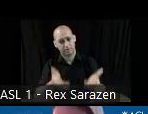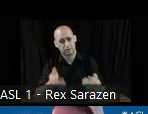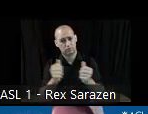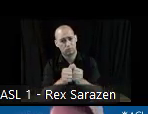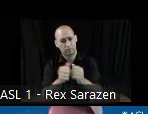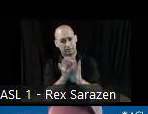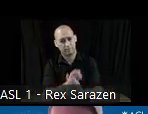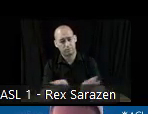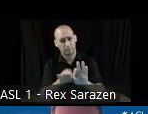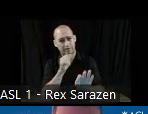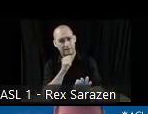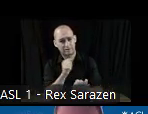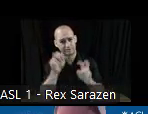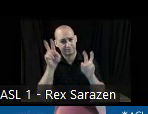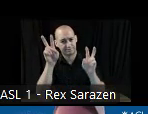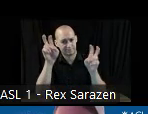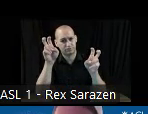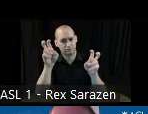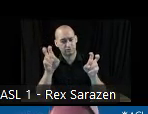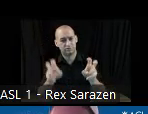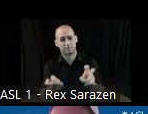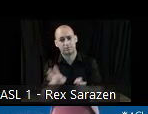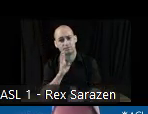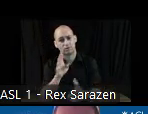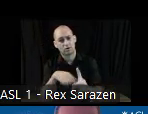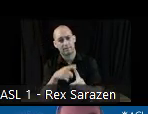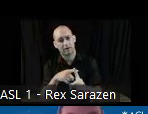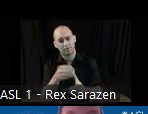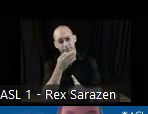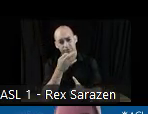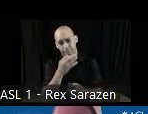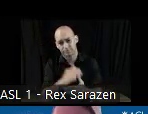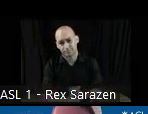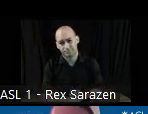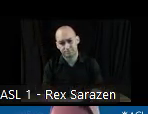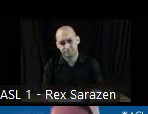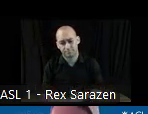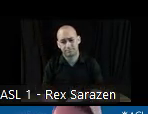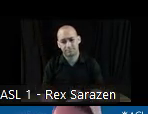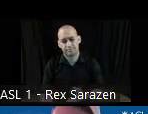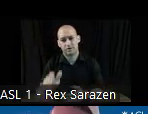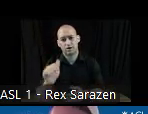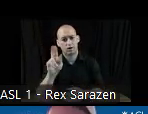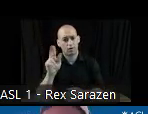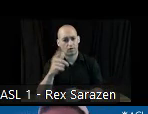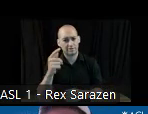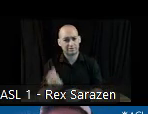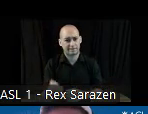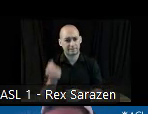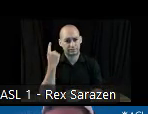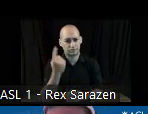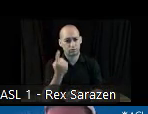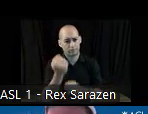aging issues that we'll talk about in just a moment. In August of last year, so nearly a